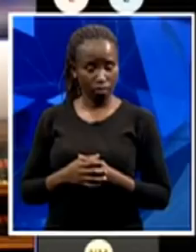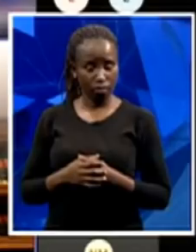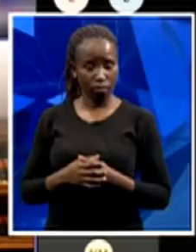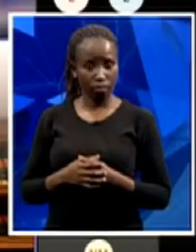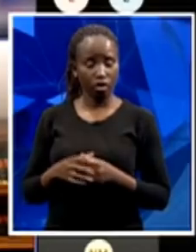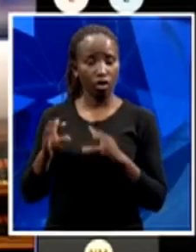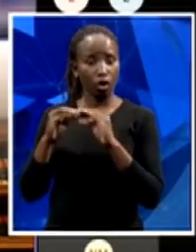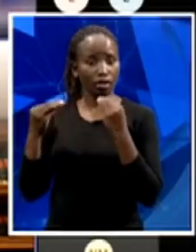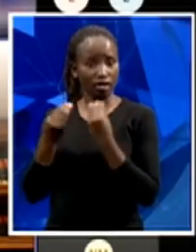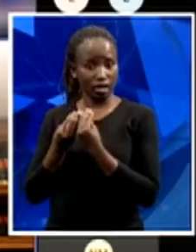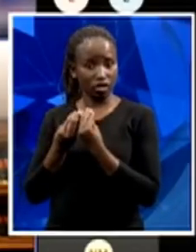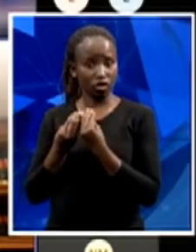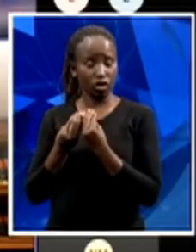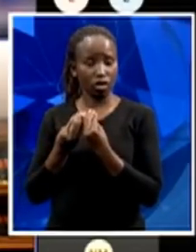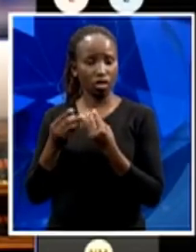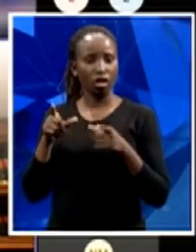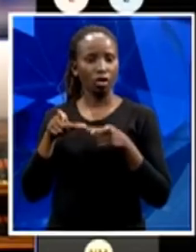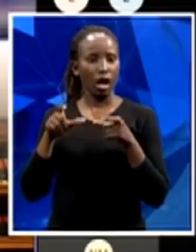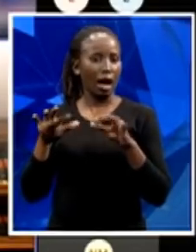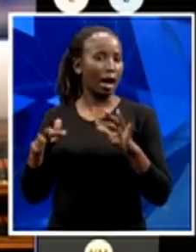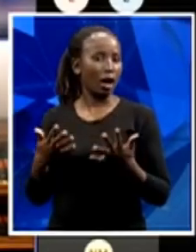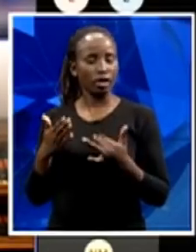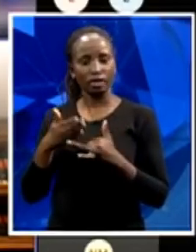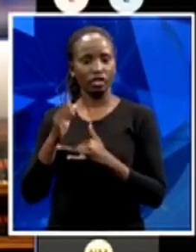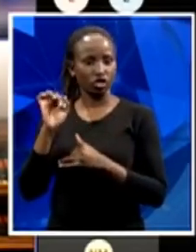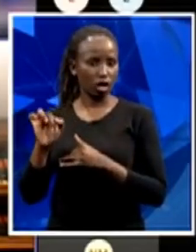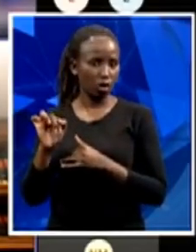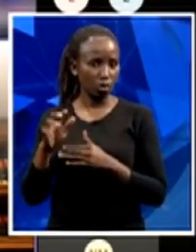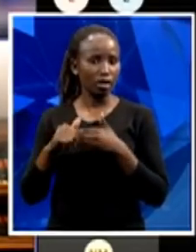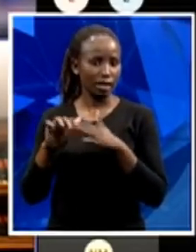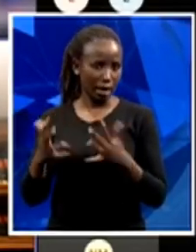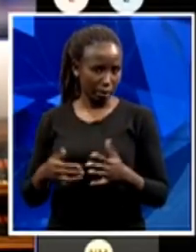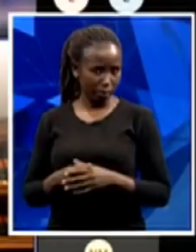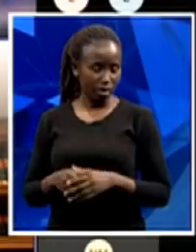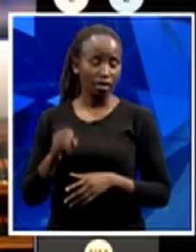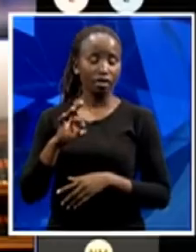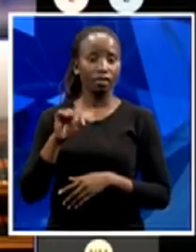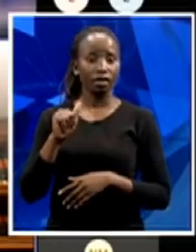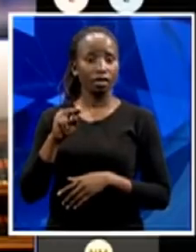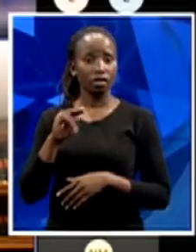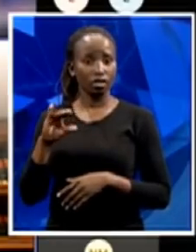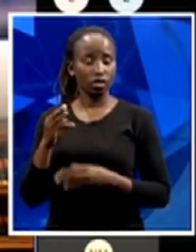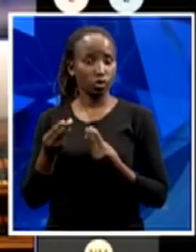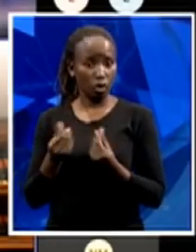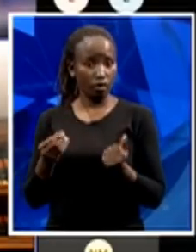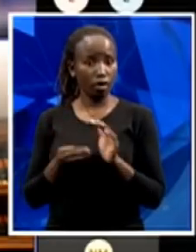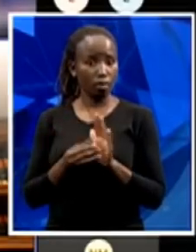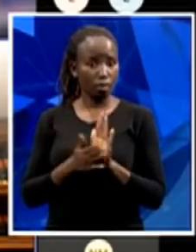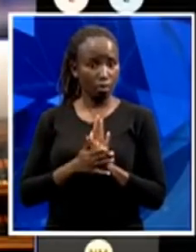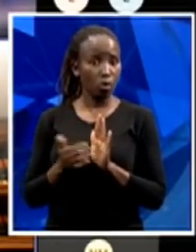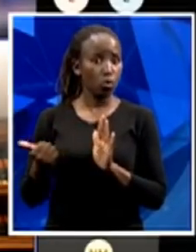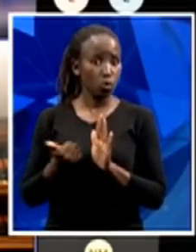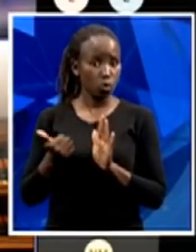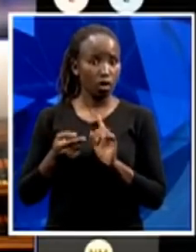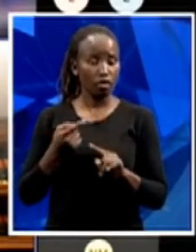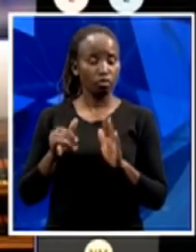it. And if the NEC, for the reasons given in its resolution of January 2018,